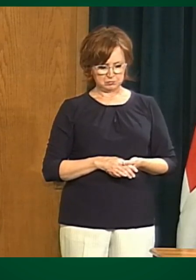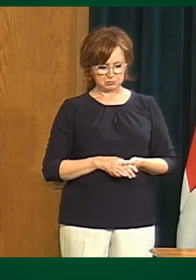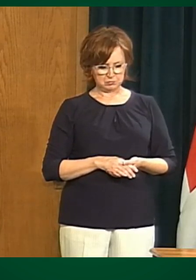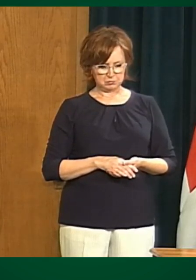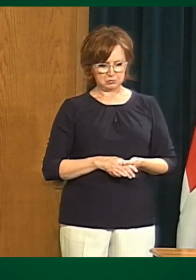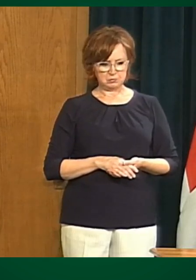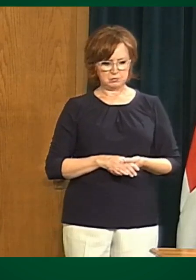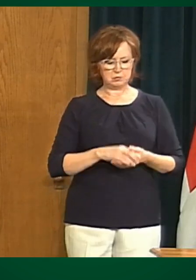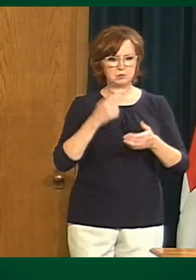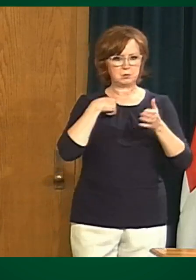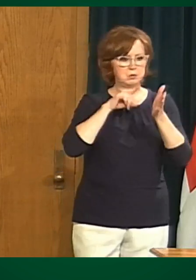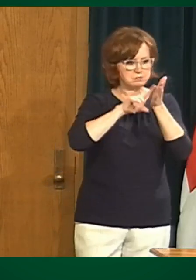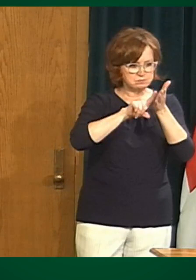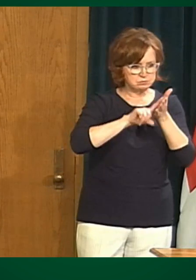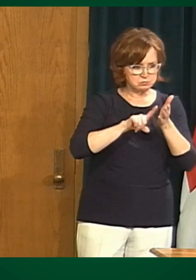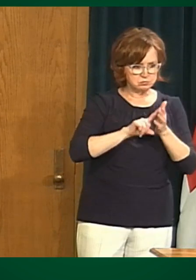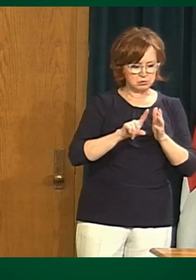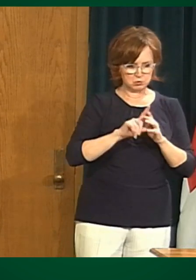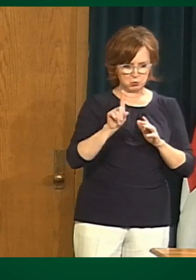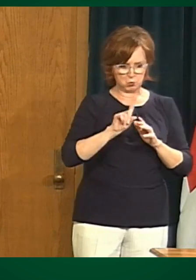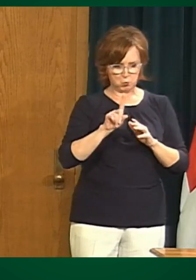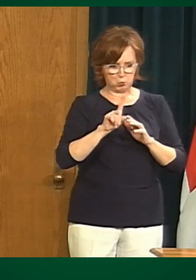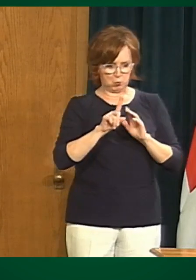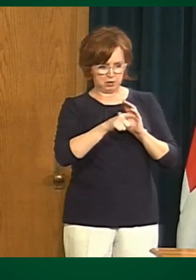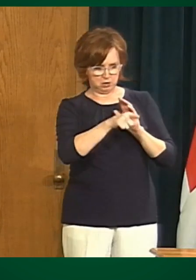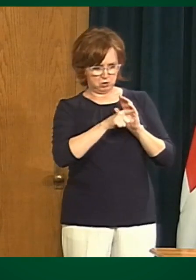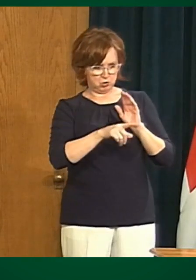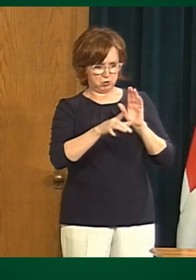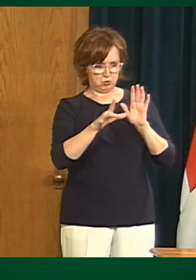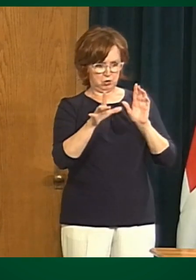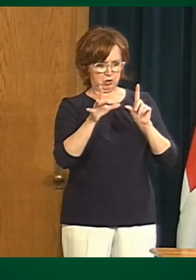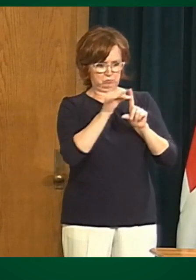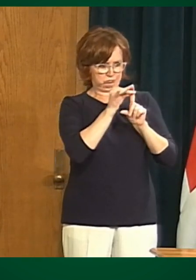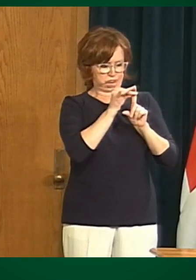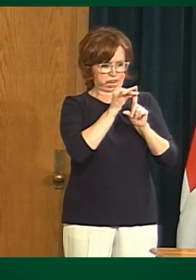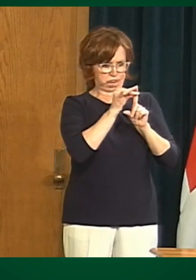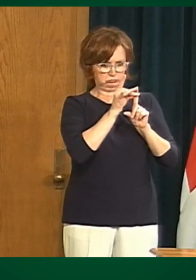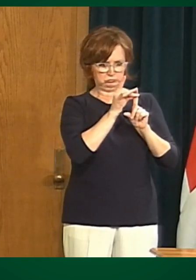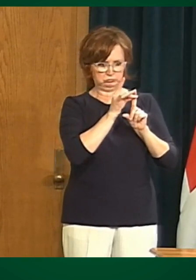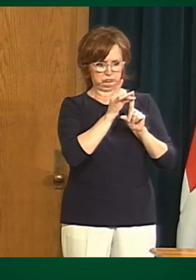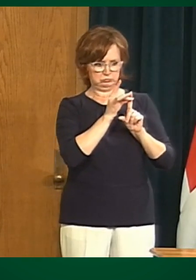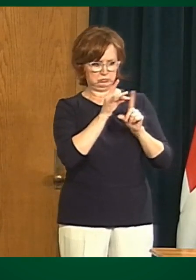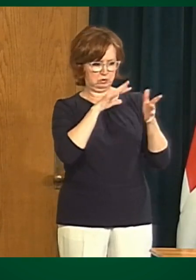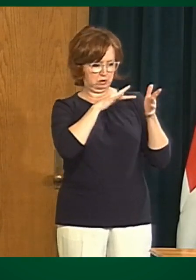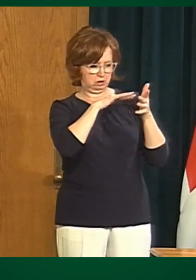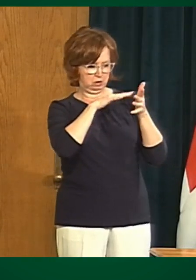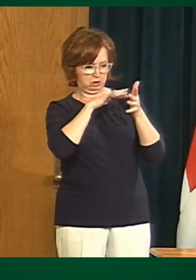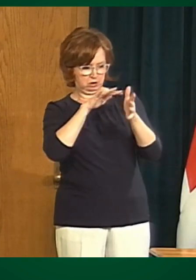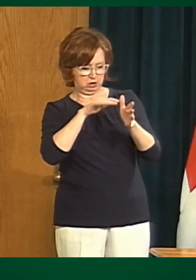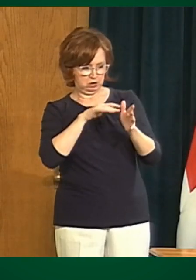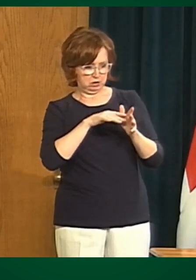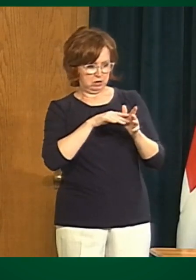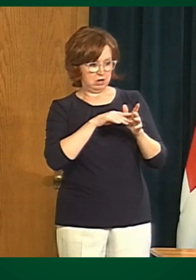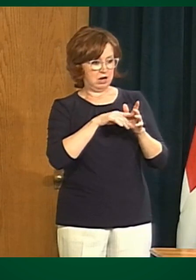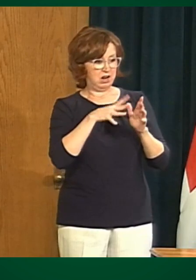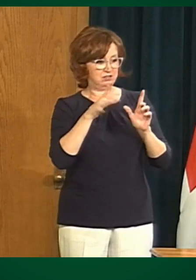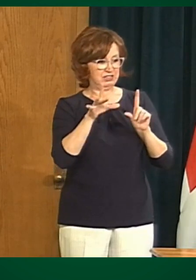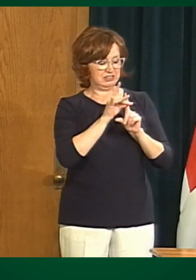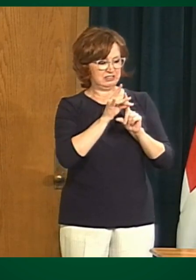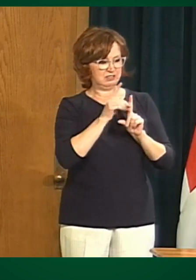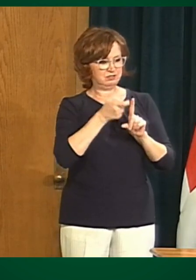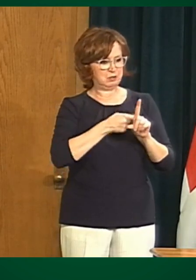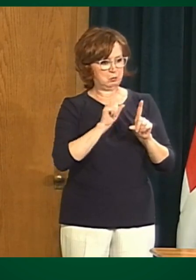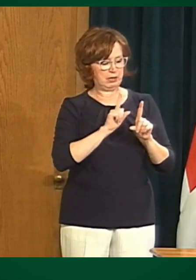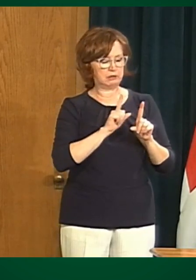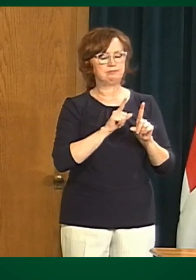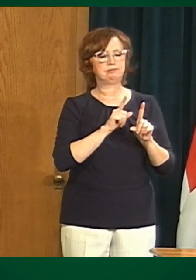place within Lloydminster Hospital. So far, we have identified 13 cases